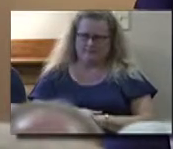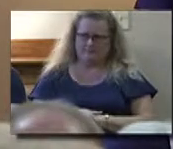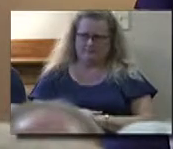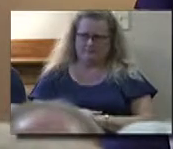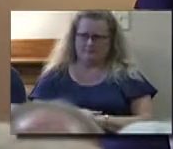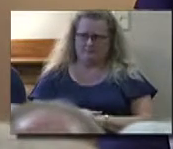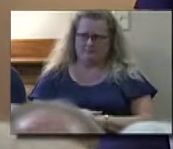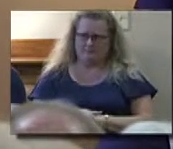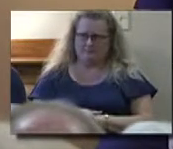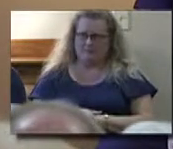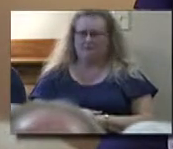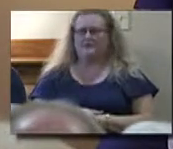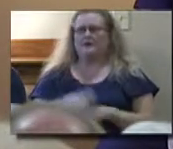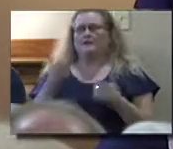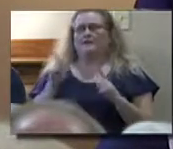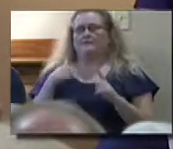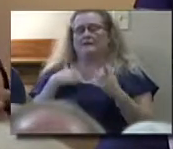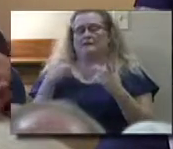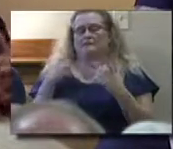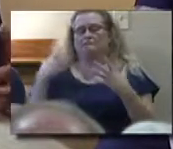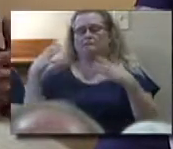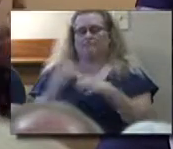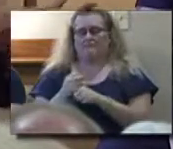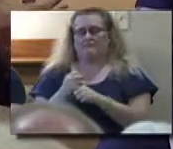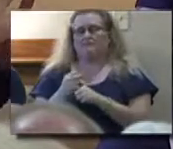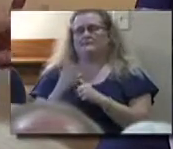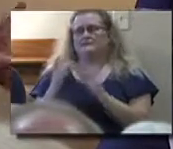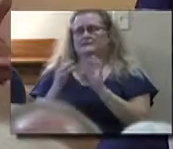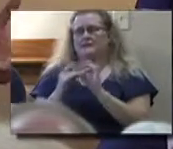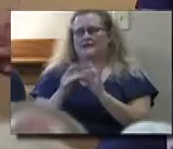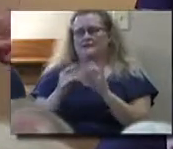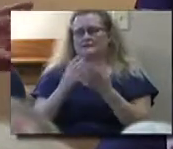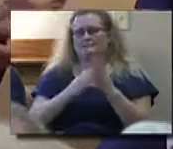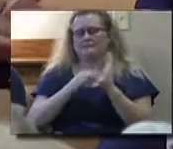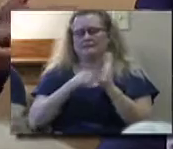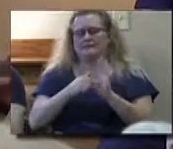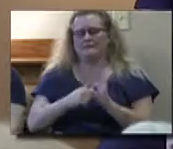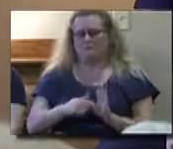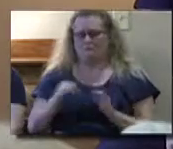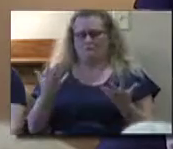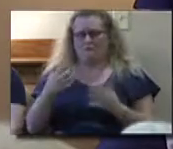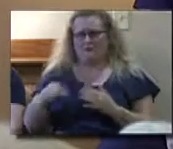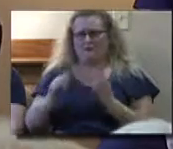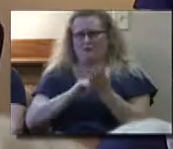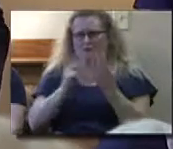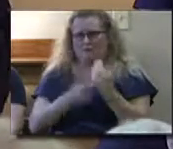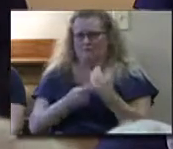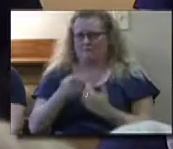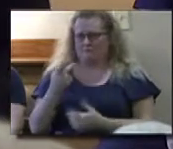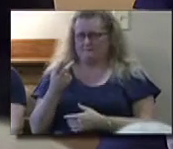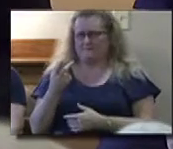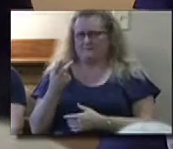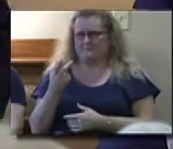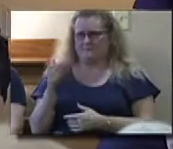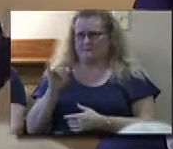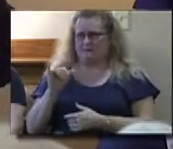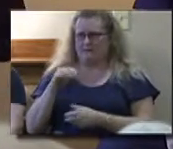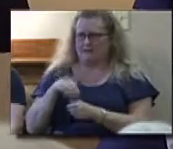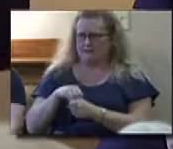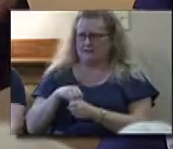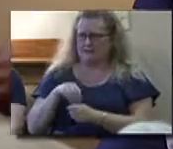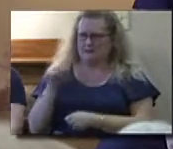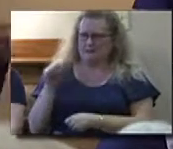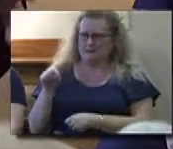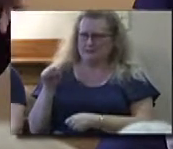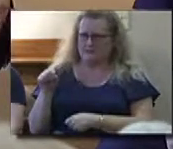Well, let me finish by giving you some examples of what the program actually looks like in C2, is that it?